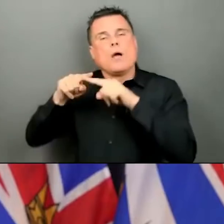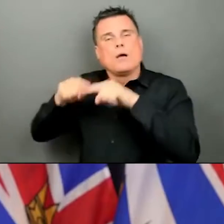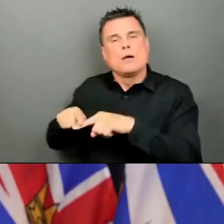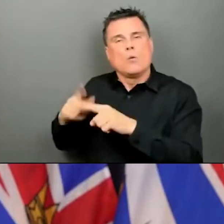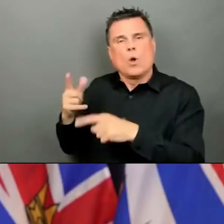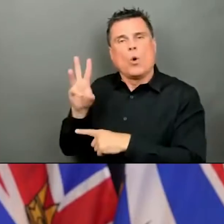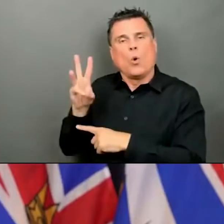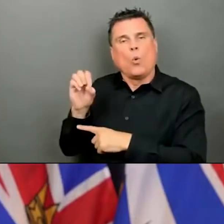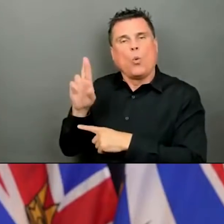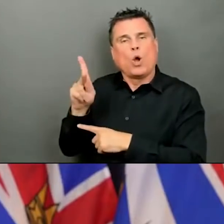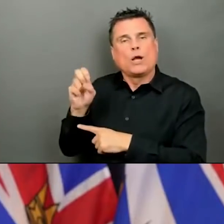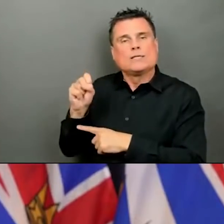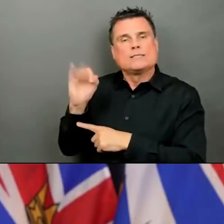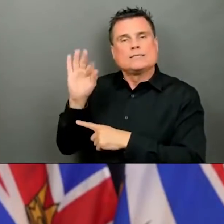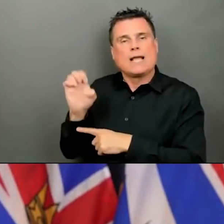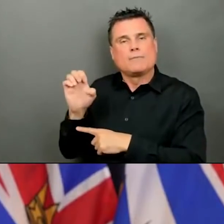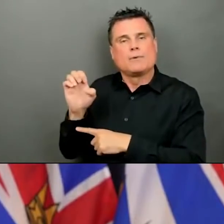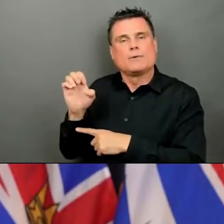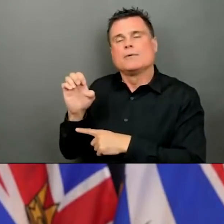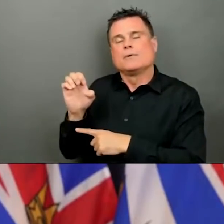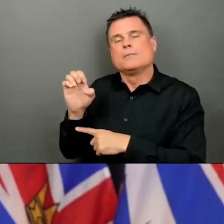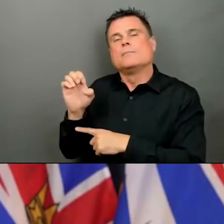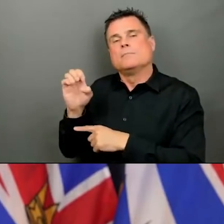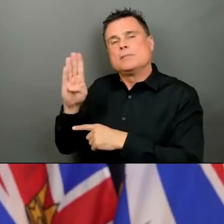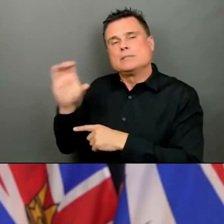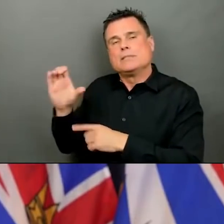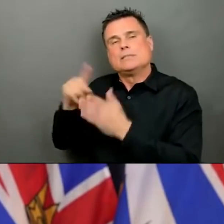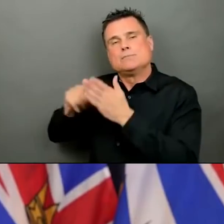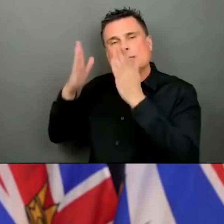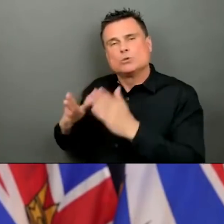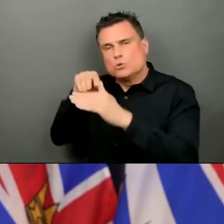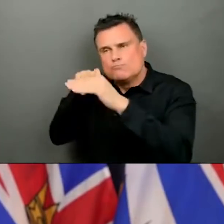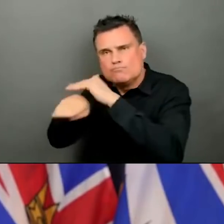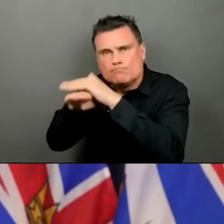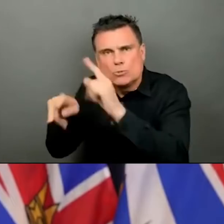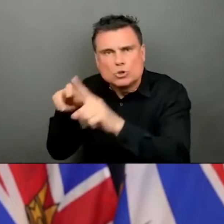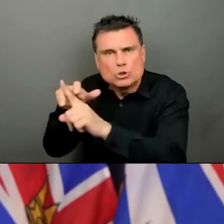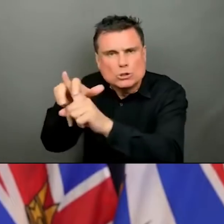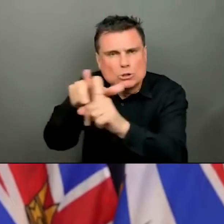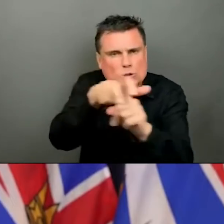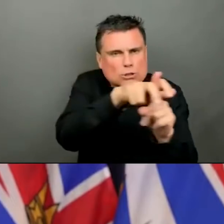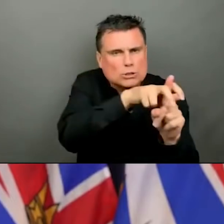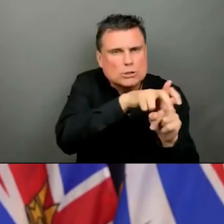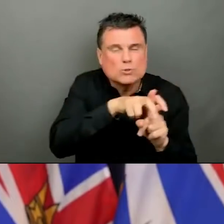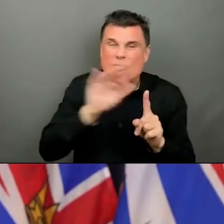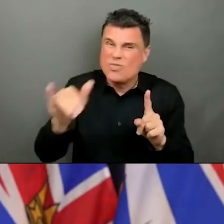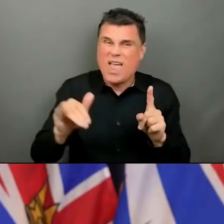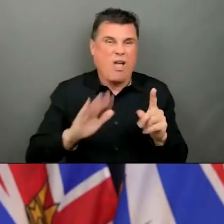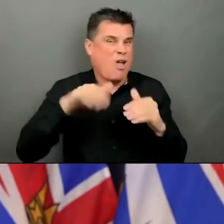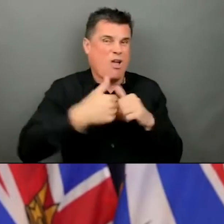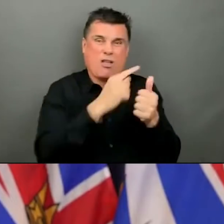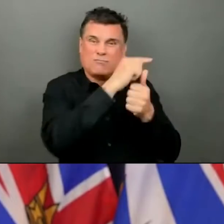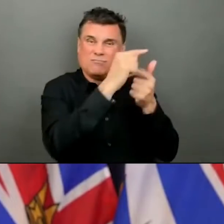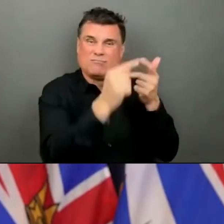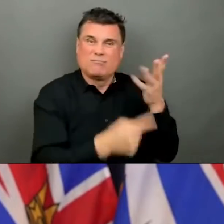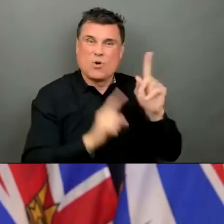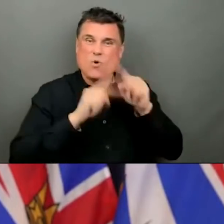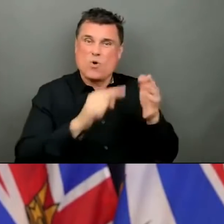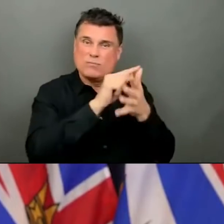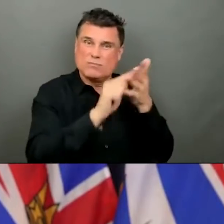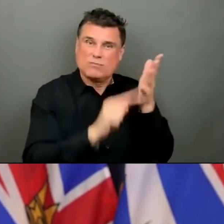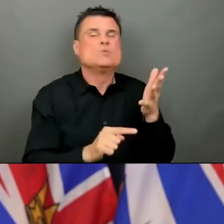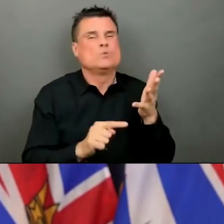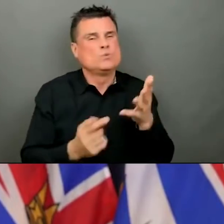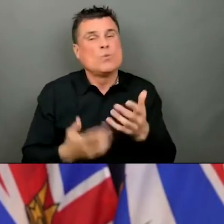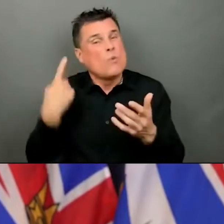people safe. All of these measures are designed with one purpose in mind, to get us all 4.9